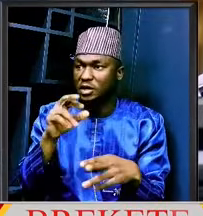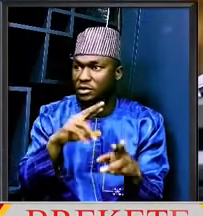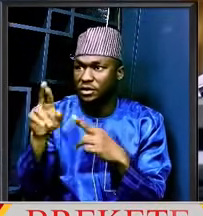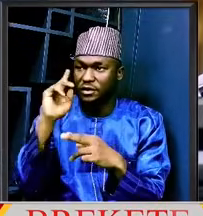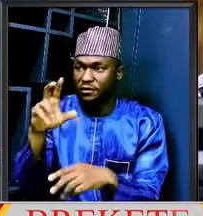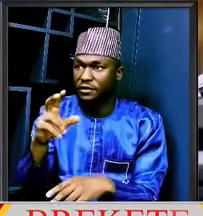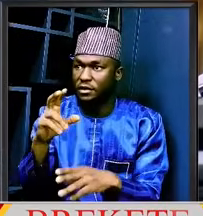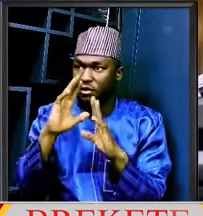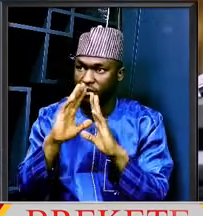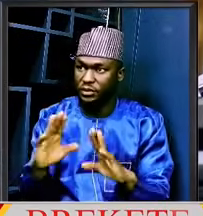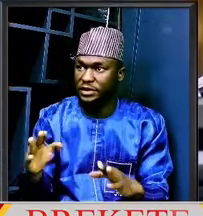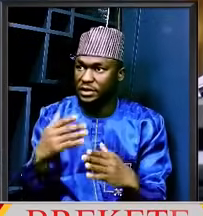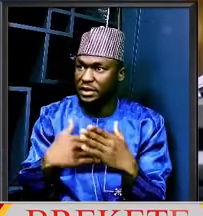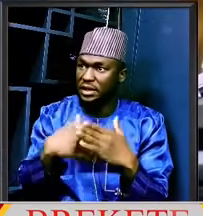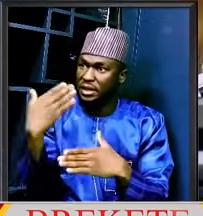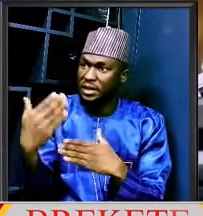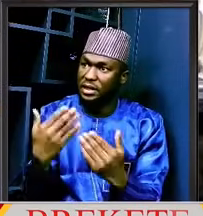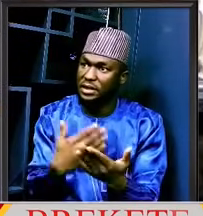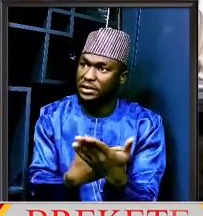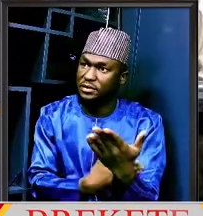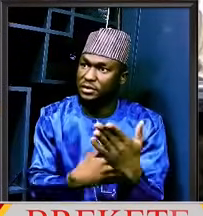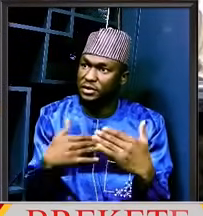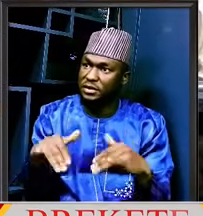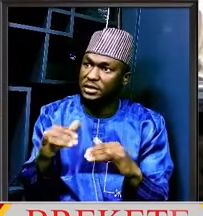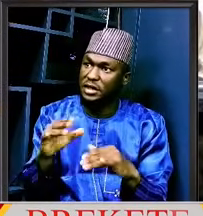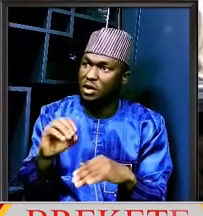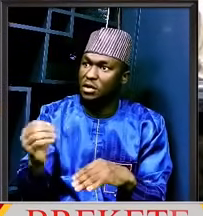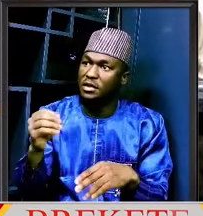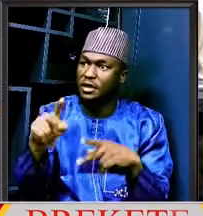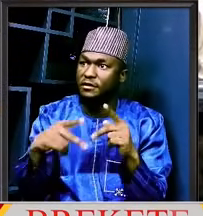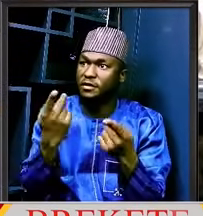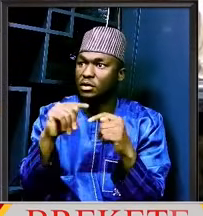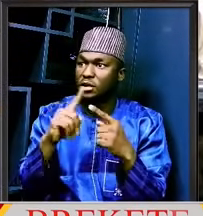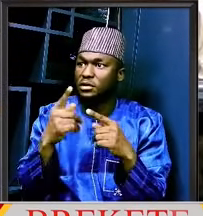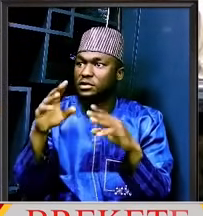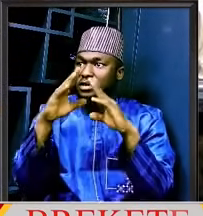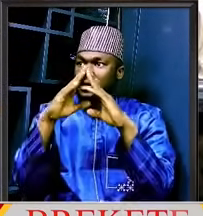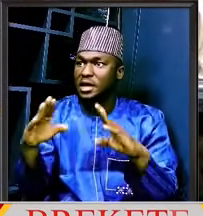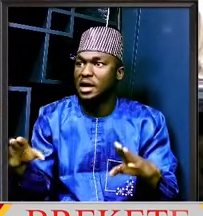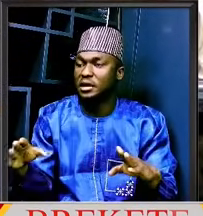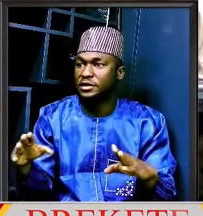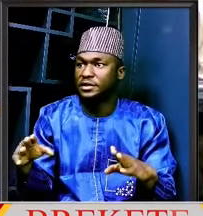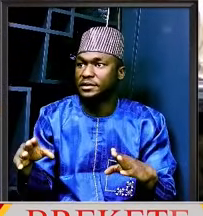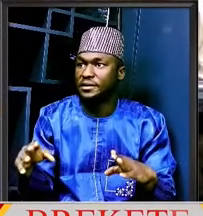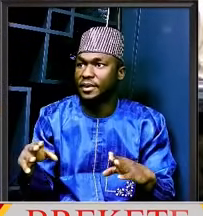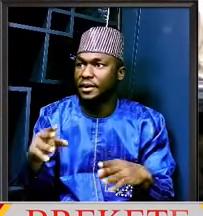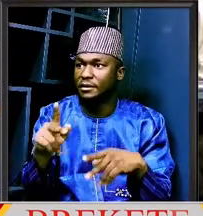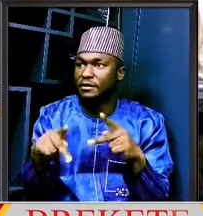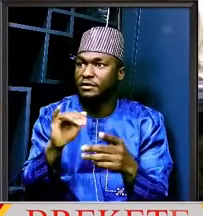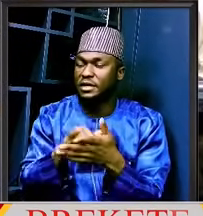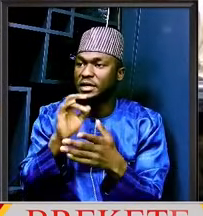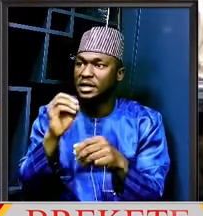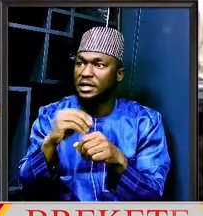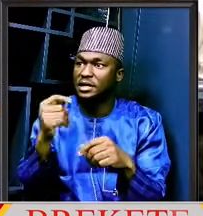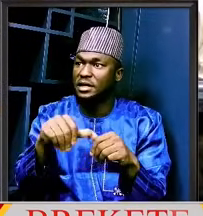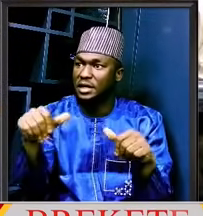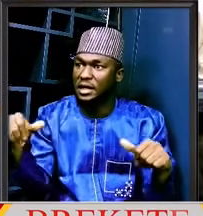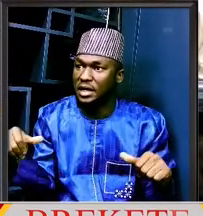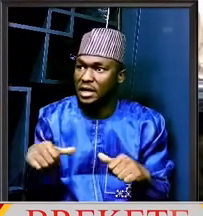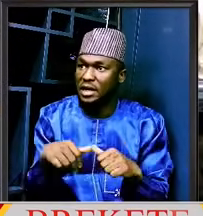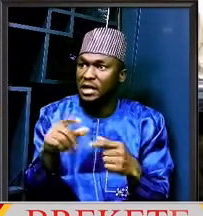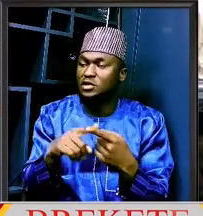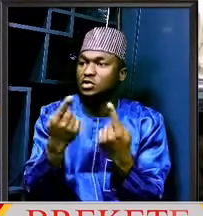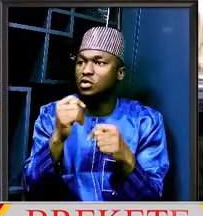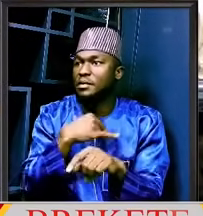Yes. So the next morning still, other people still came to the house from the man's side, people that are in the area there, to come